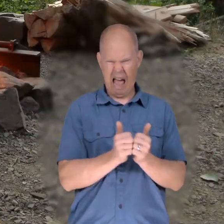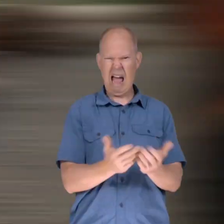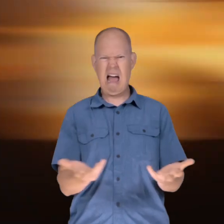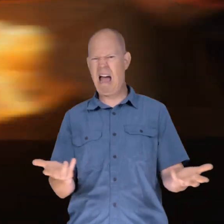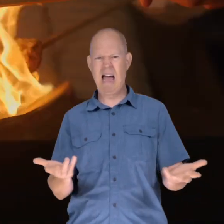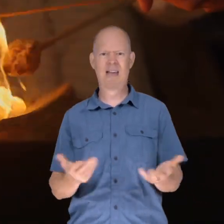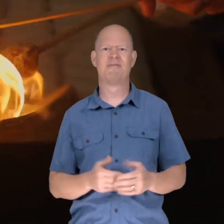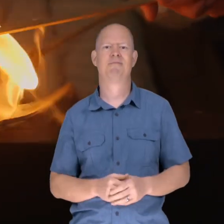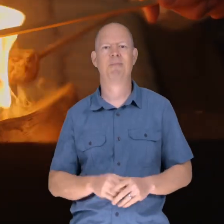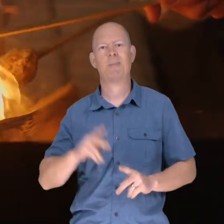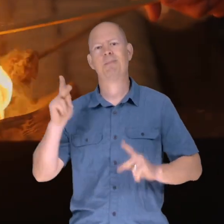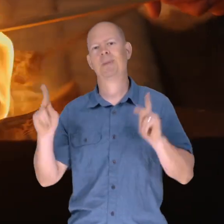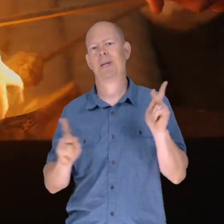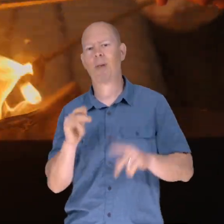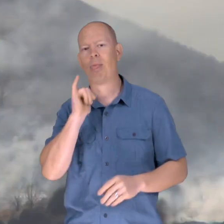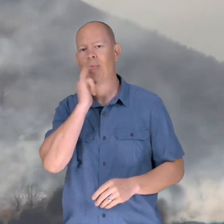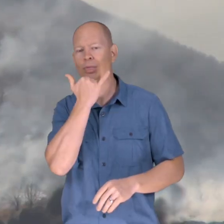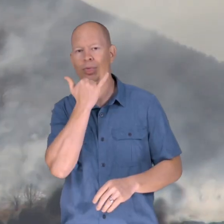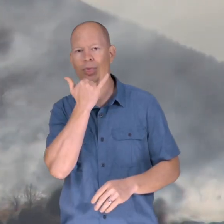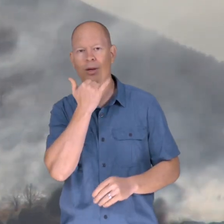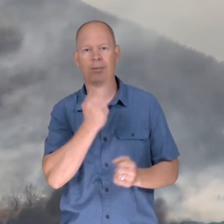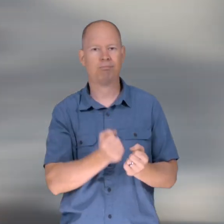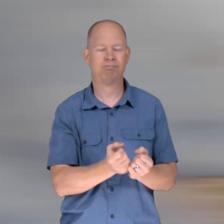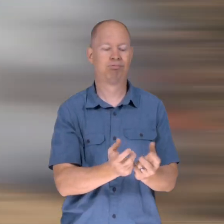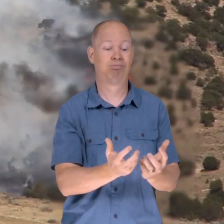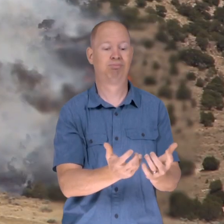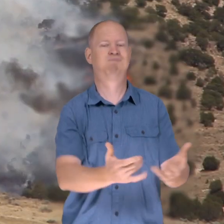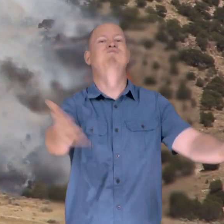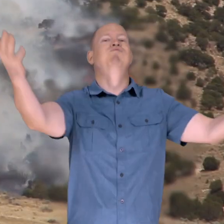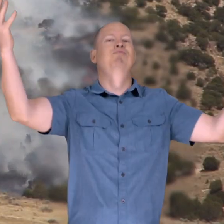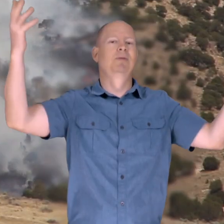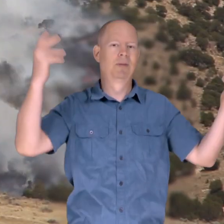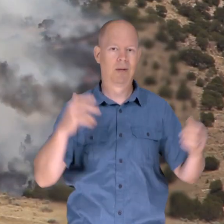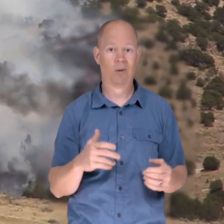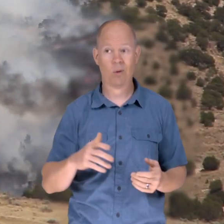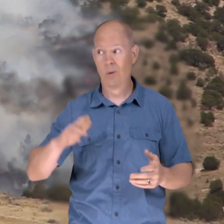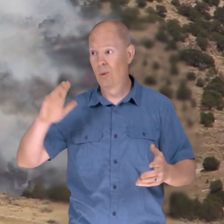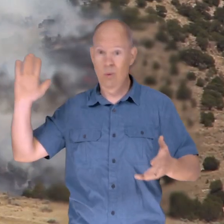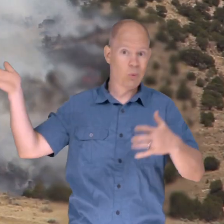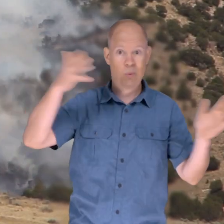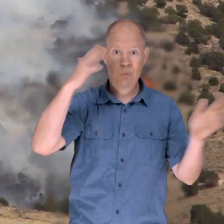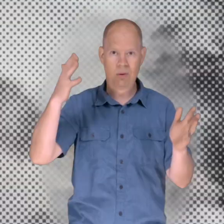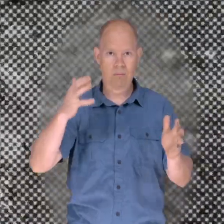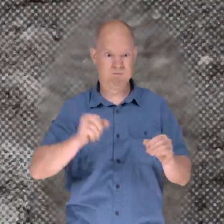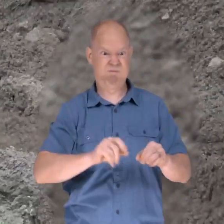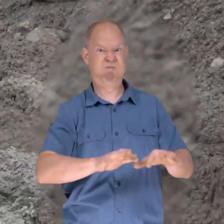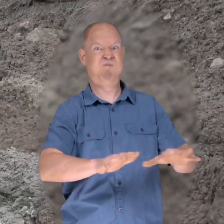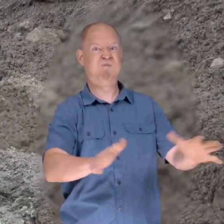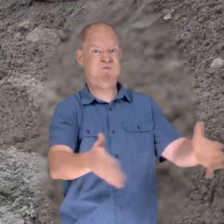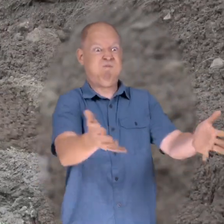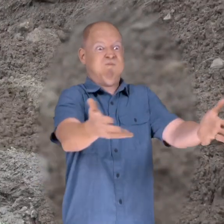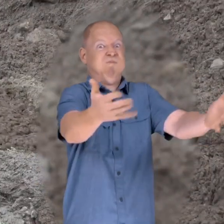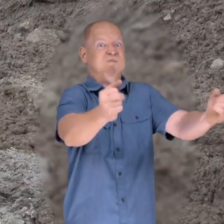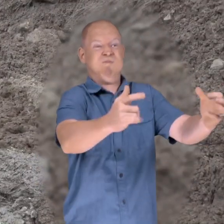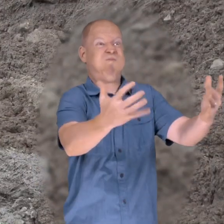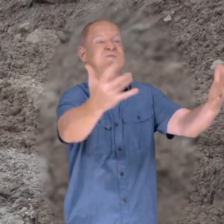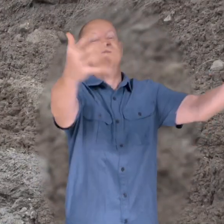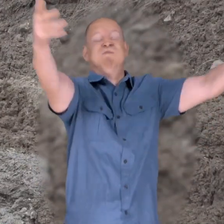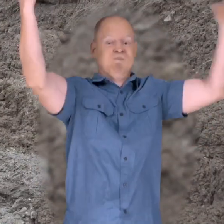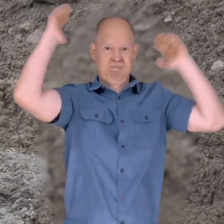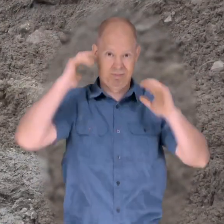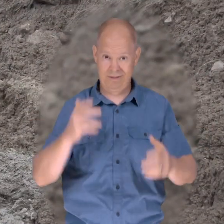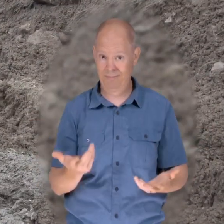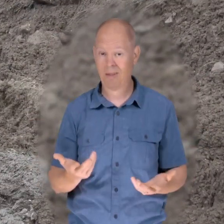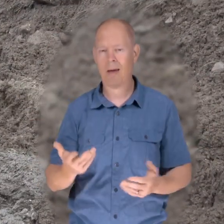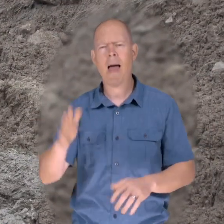most often started by man and dry weather, and strong winds can cause spreading. Other natural disasters